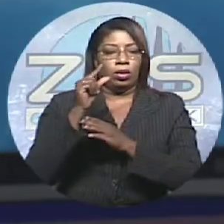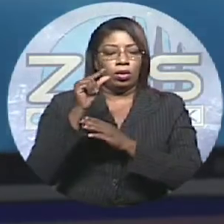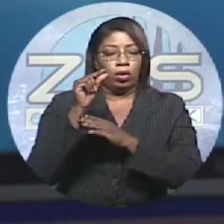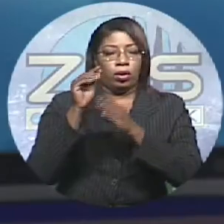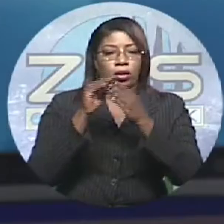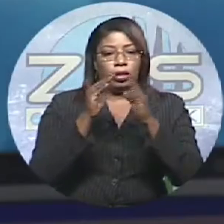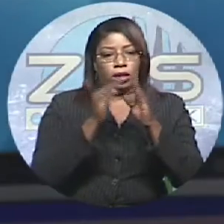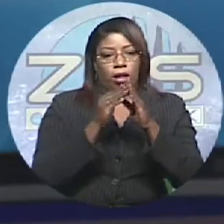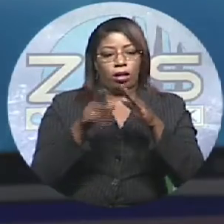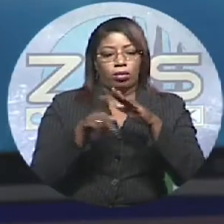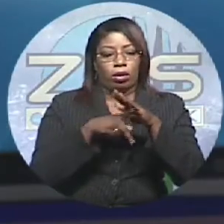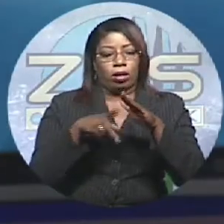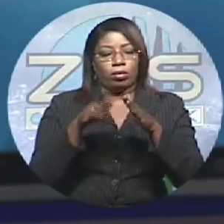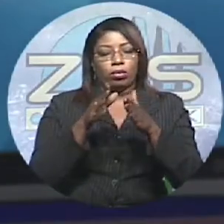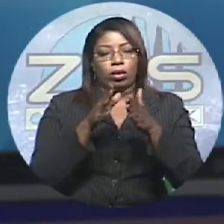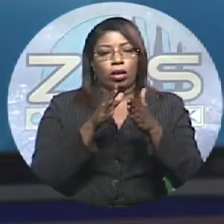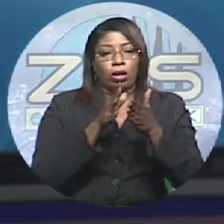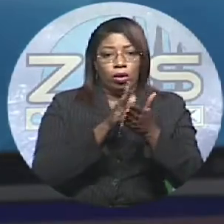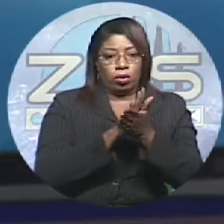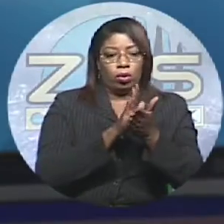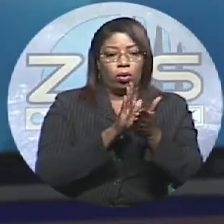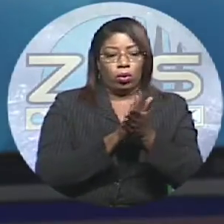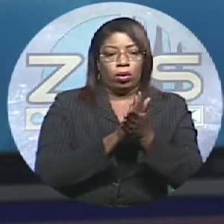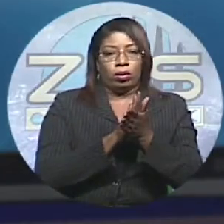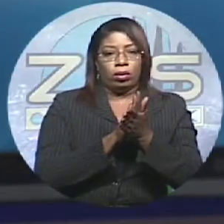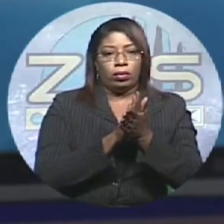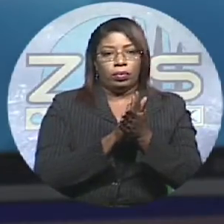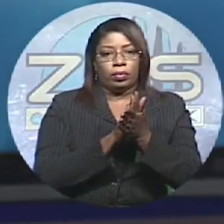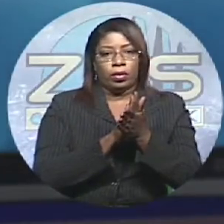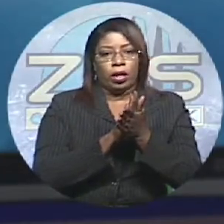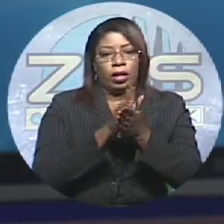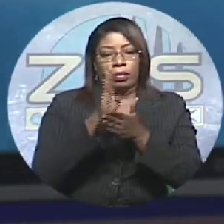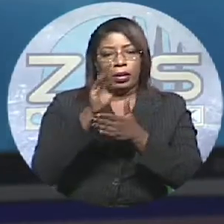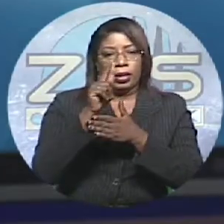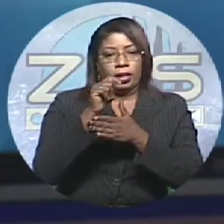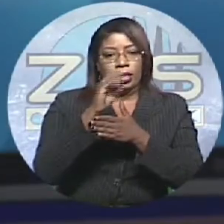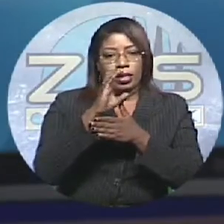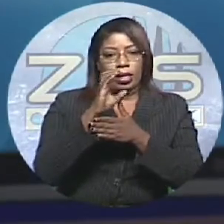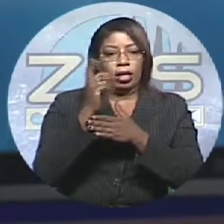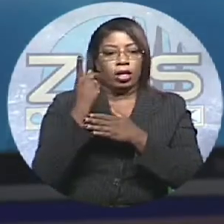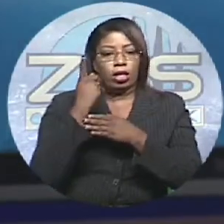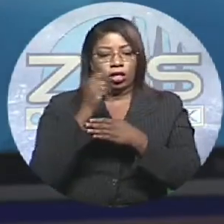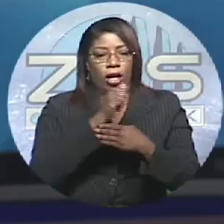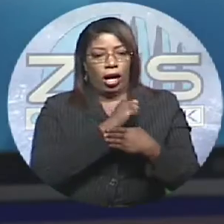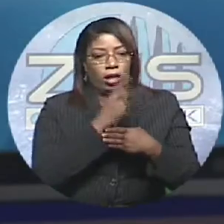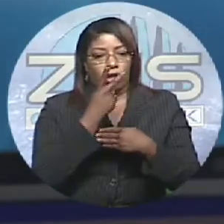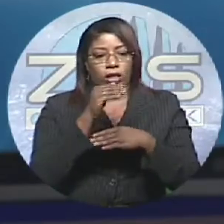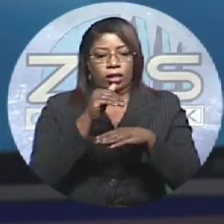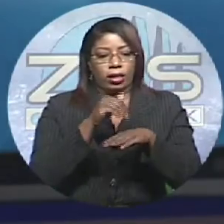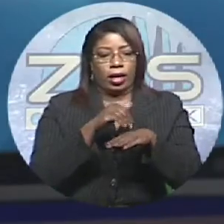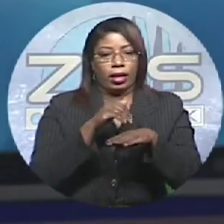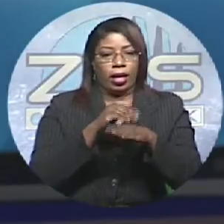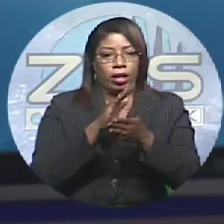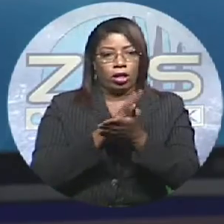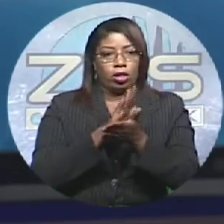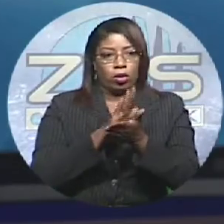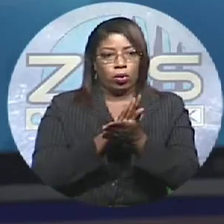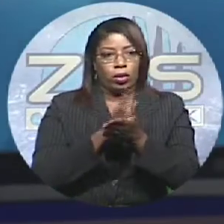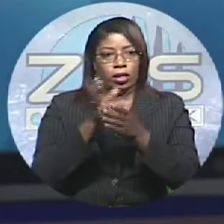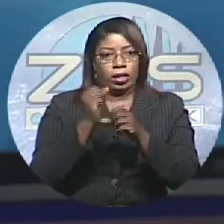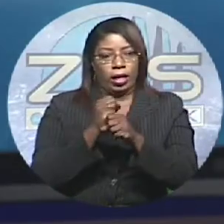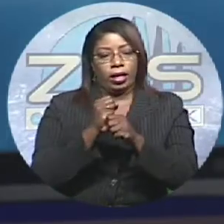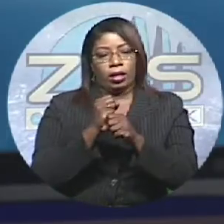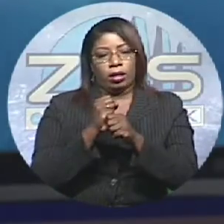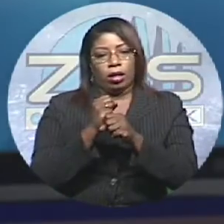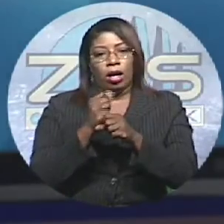sits in the heart of Exuma's capital. In tonight's BTC Island Connection, our Keishla Adderley takes a look at how their historic school is getting a big